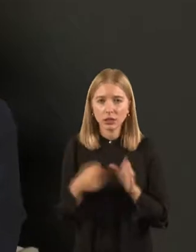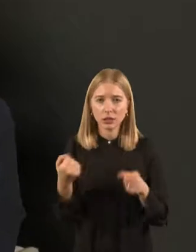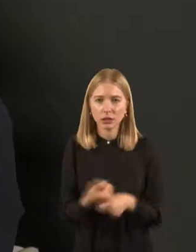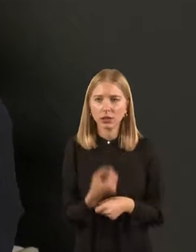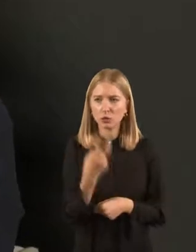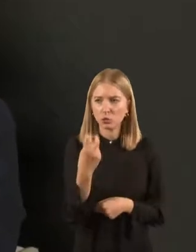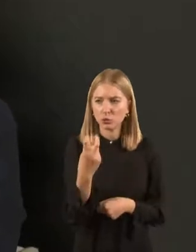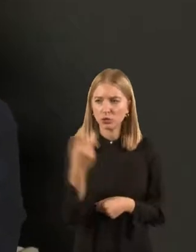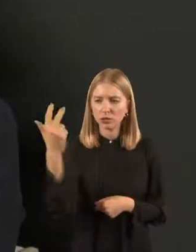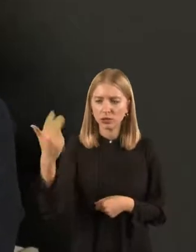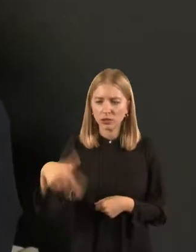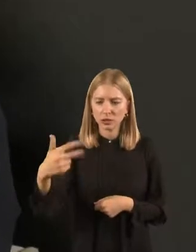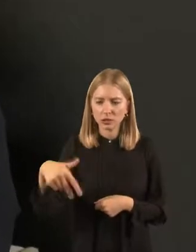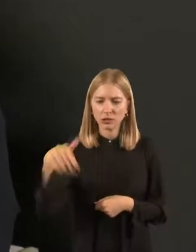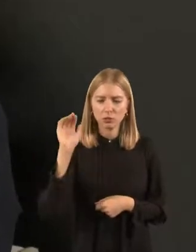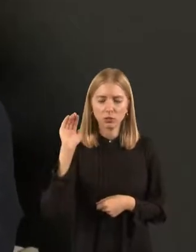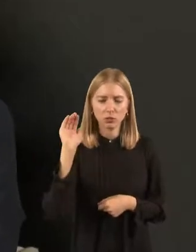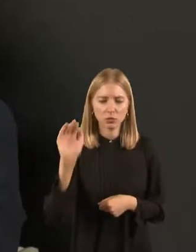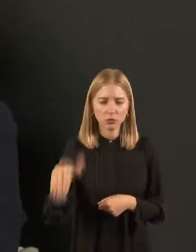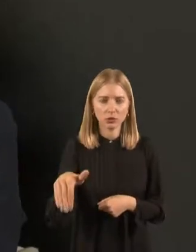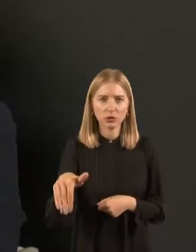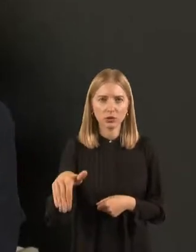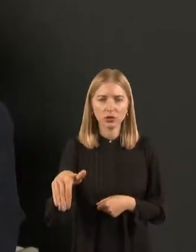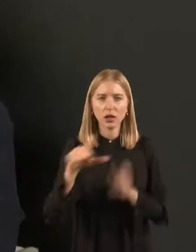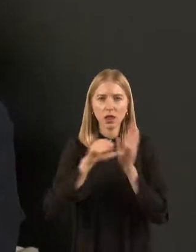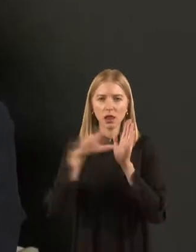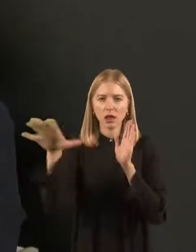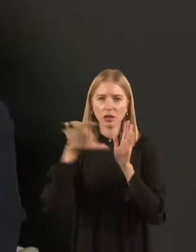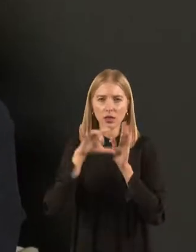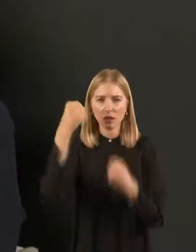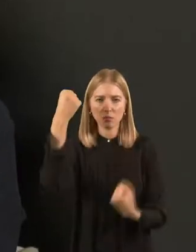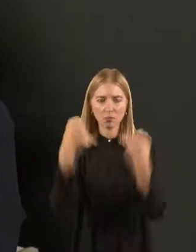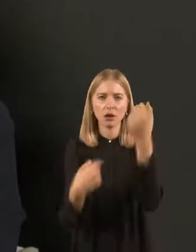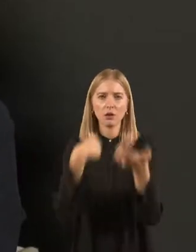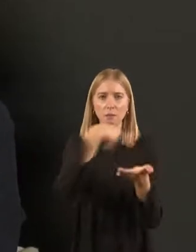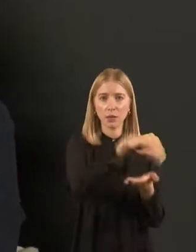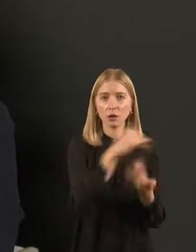And our ambition is to have about